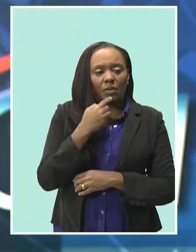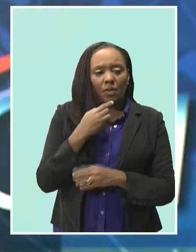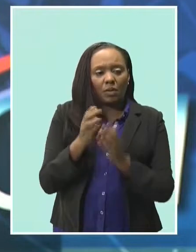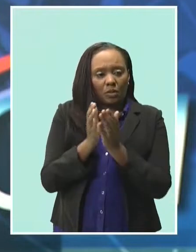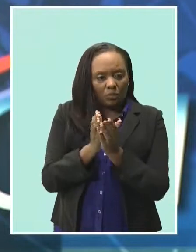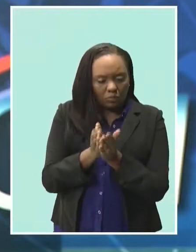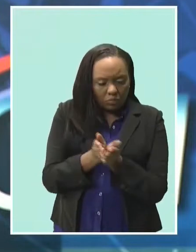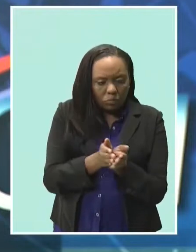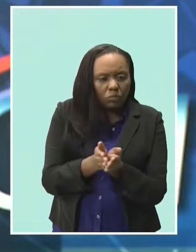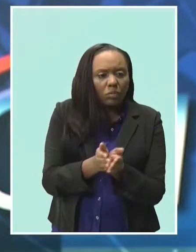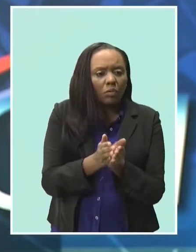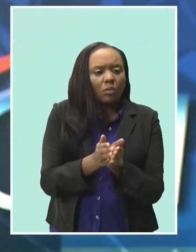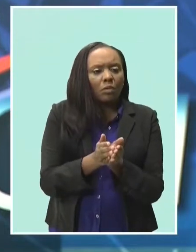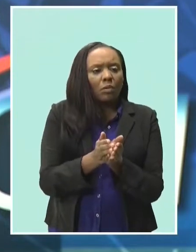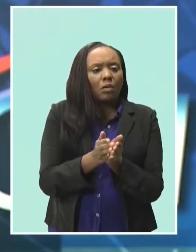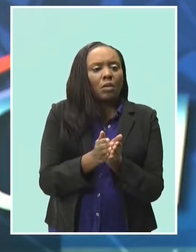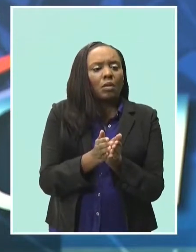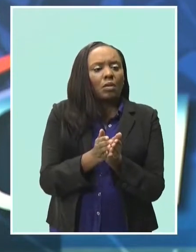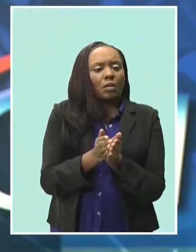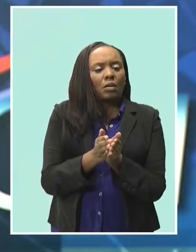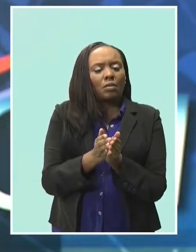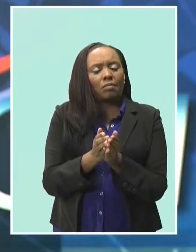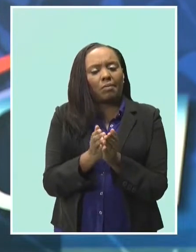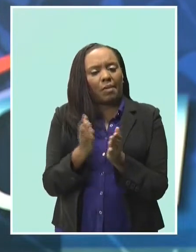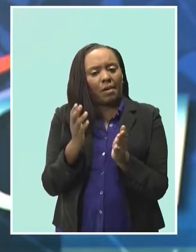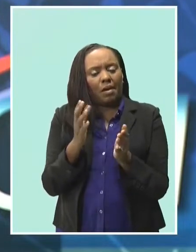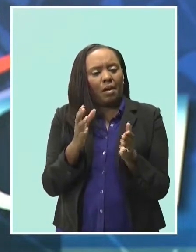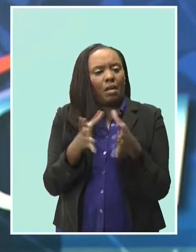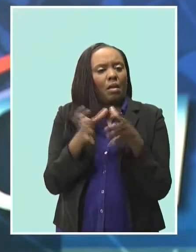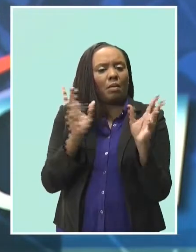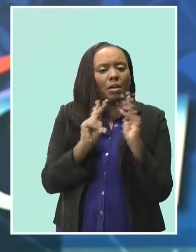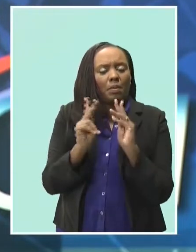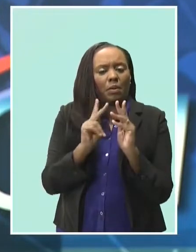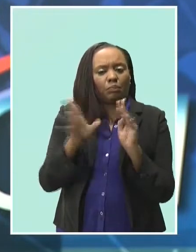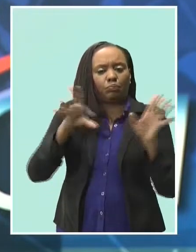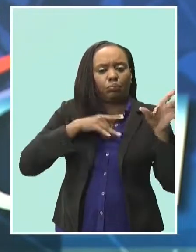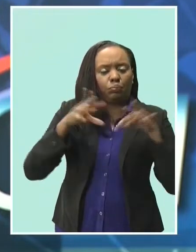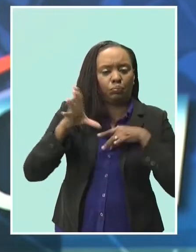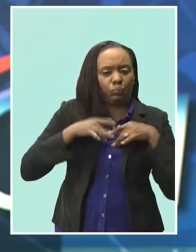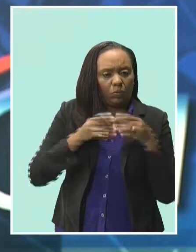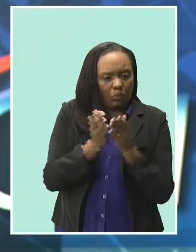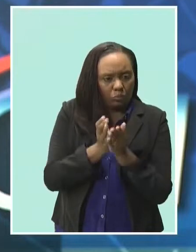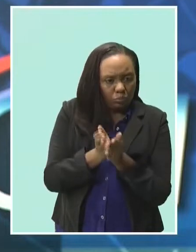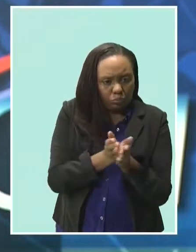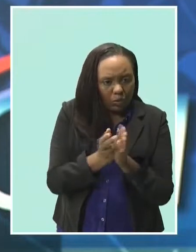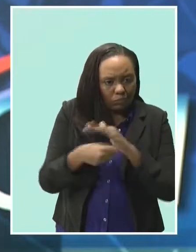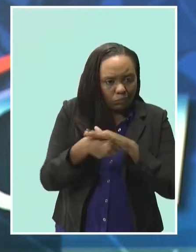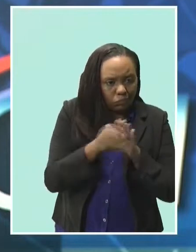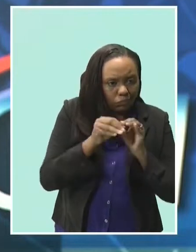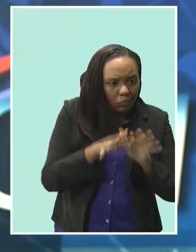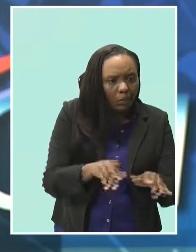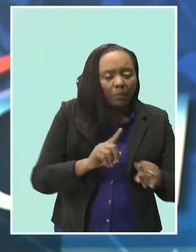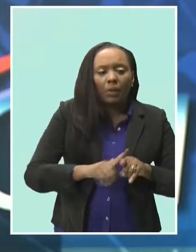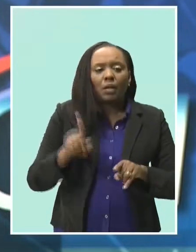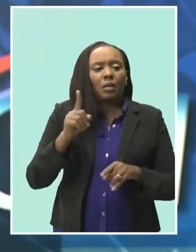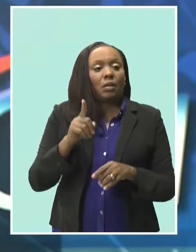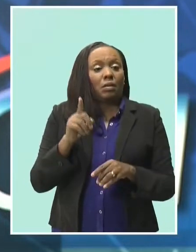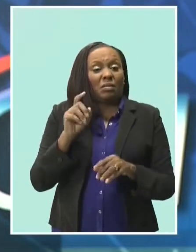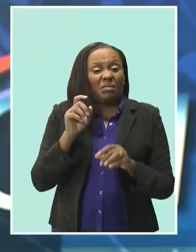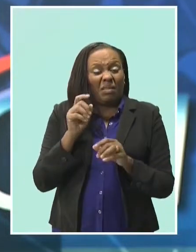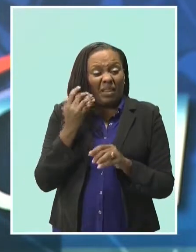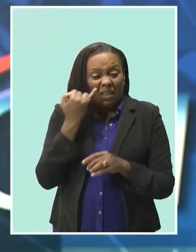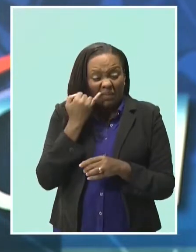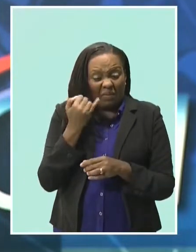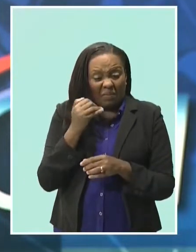ships have been linked to increased numbers of cases and transmission. As such, he says countries should ensure that certain steps have